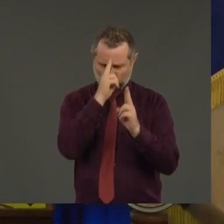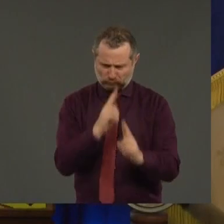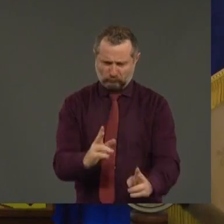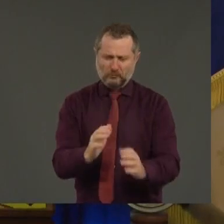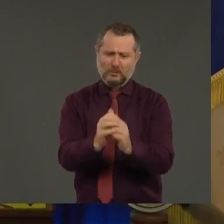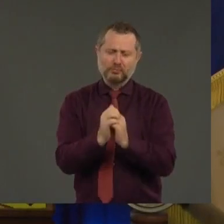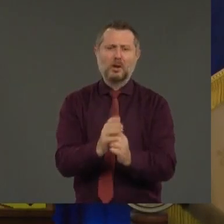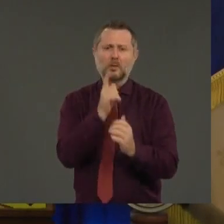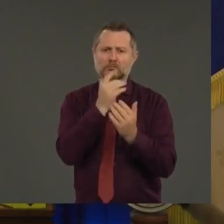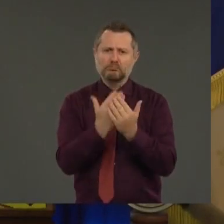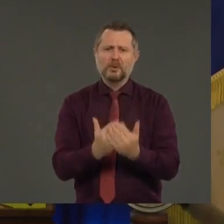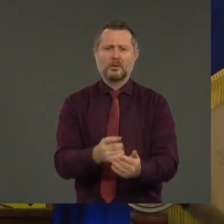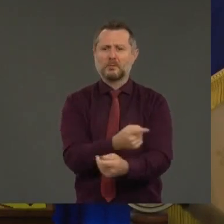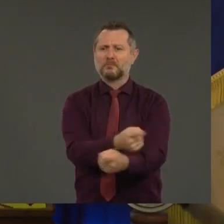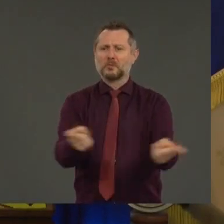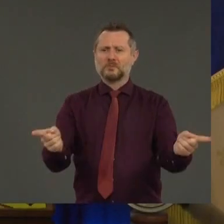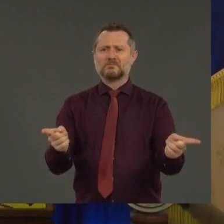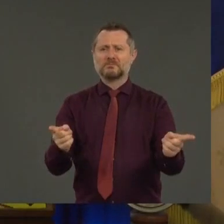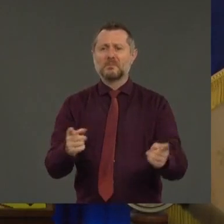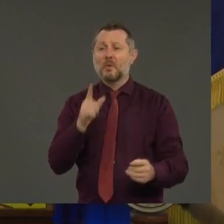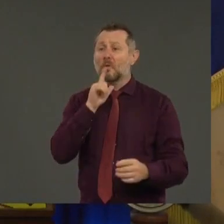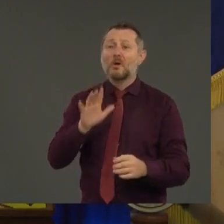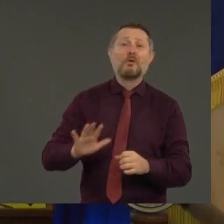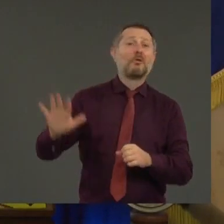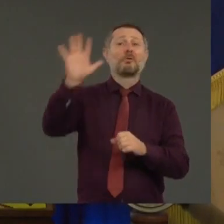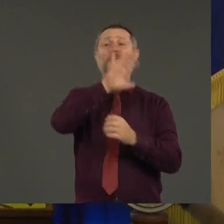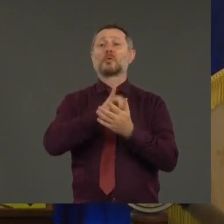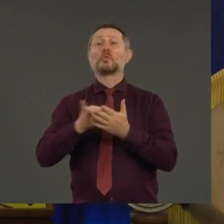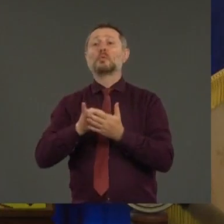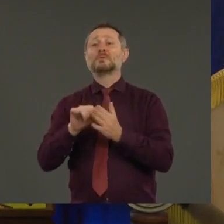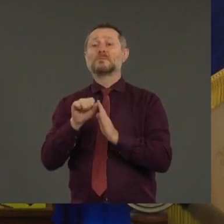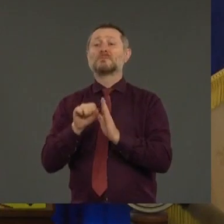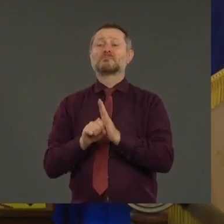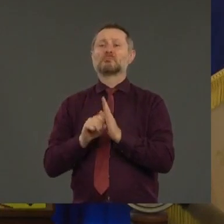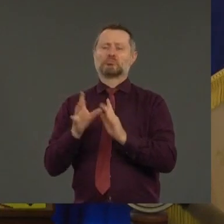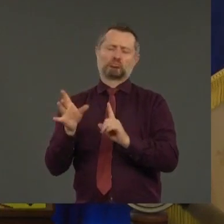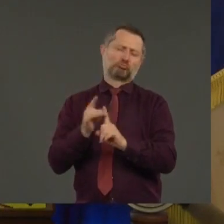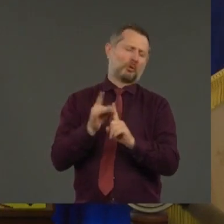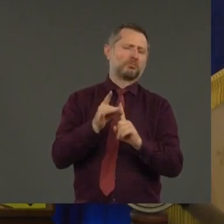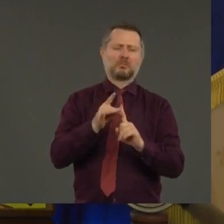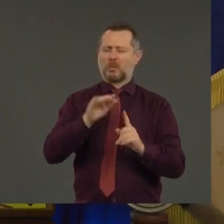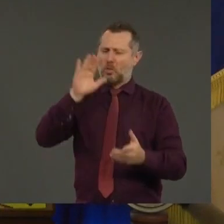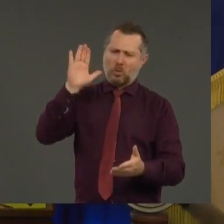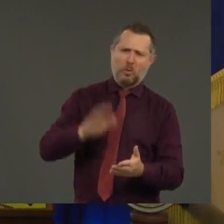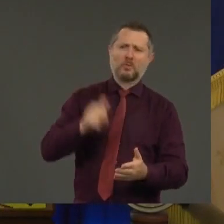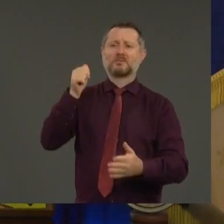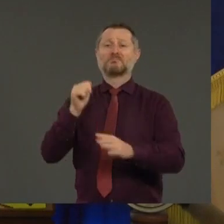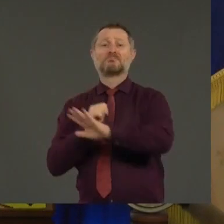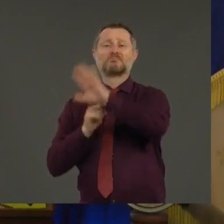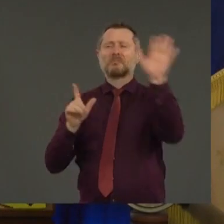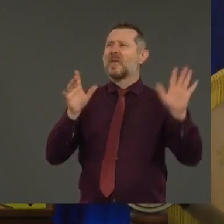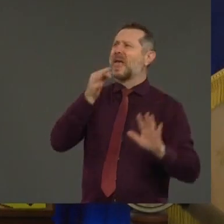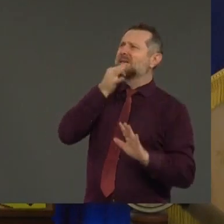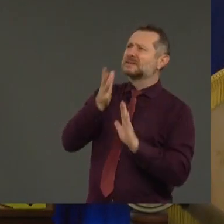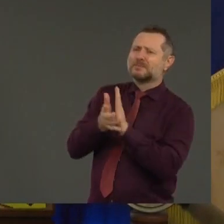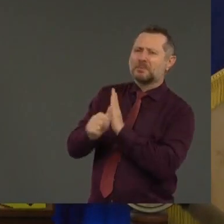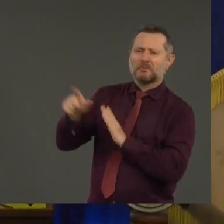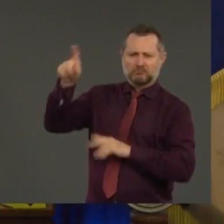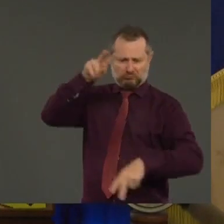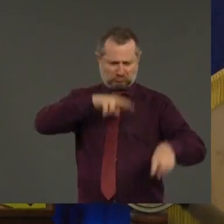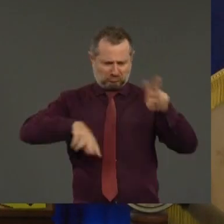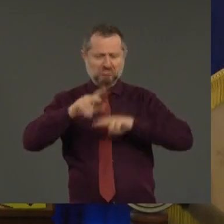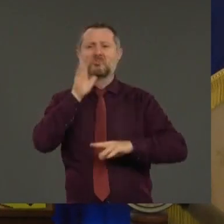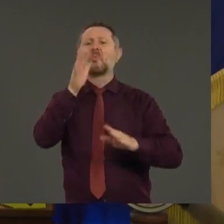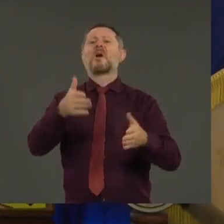prayers. All regions of the state have lower infection rates, and the state experts have gone over all the data, and they will allow New